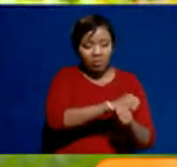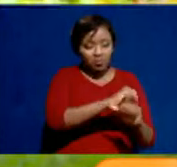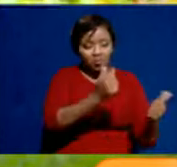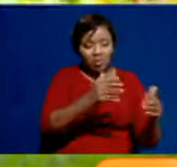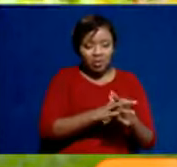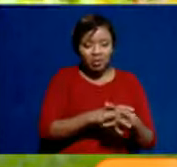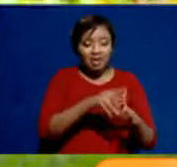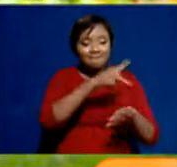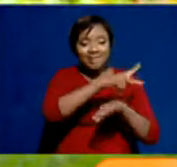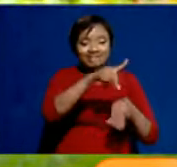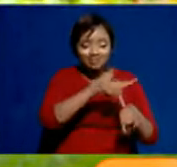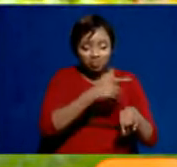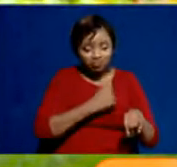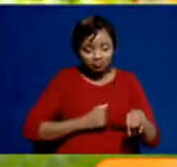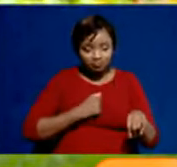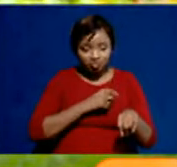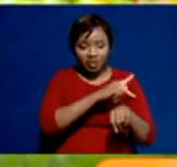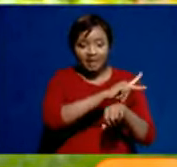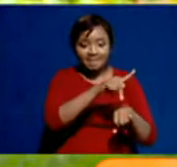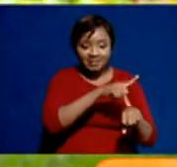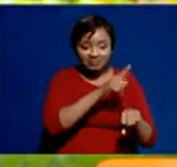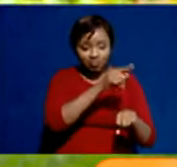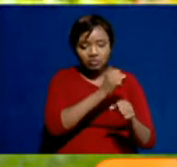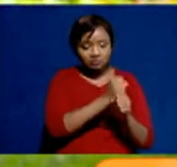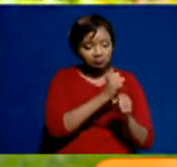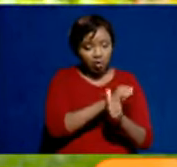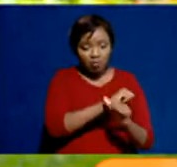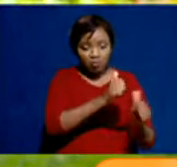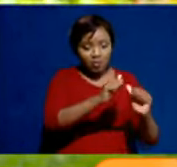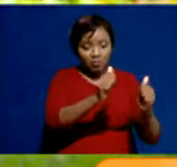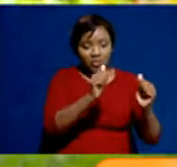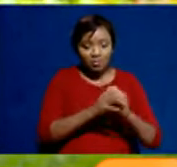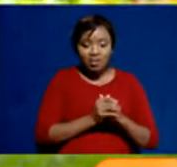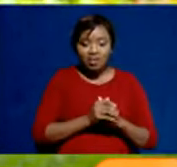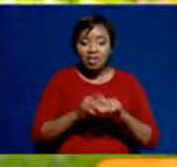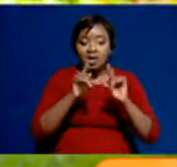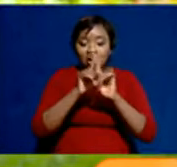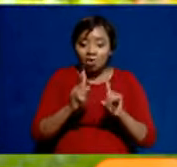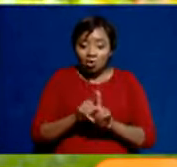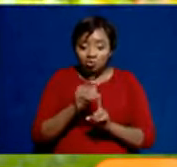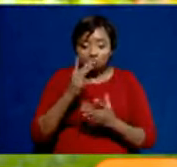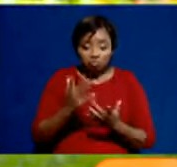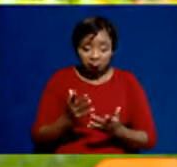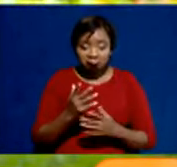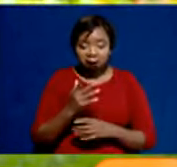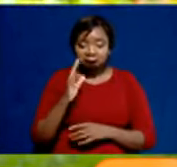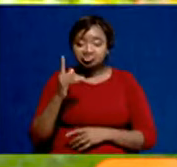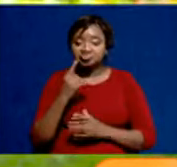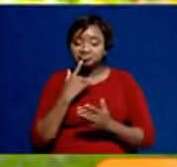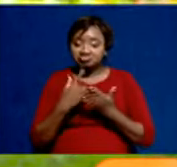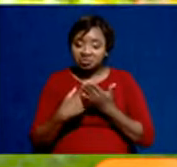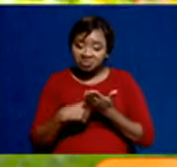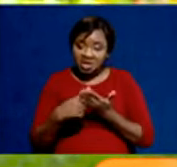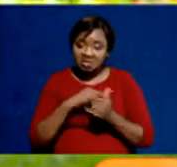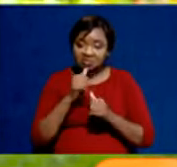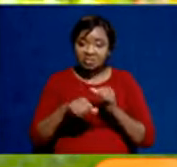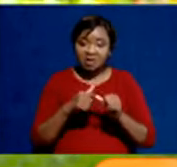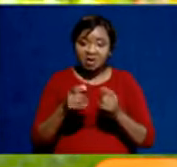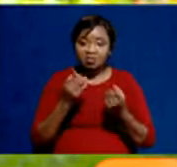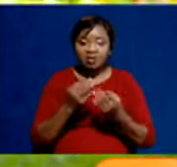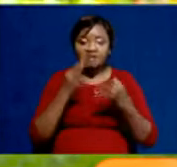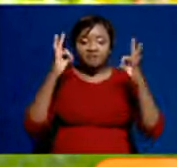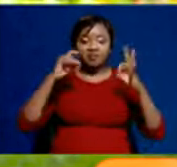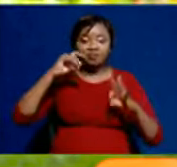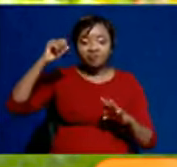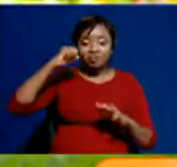You know, that is interesting because you're also speaking about the freedoms of political parties. Yeah. But then if coalitions